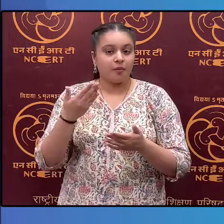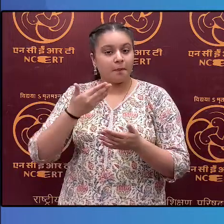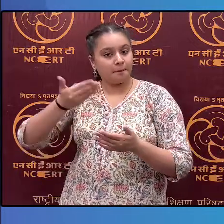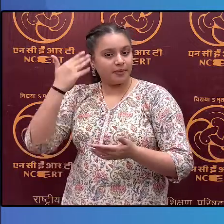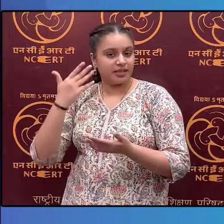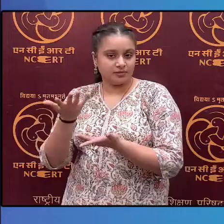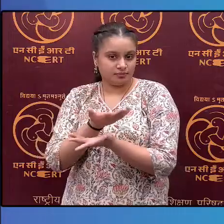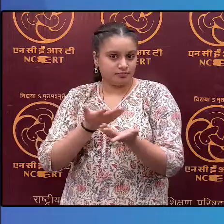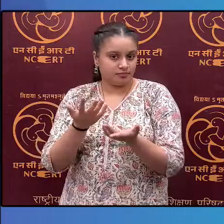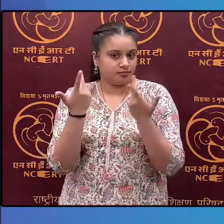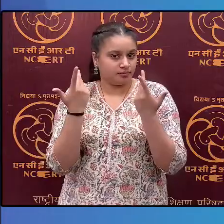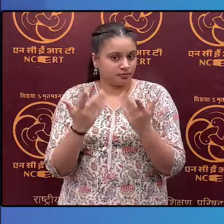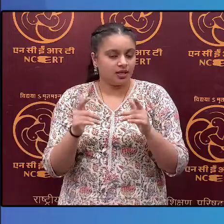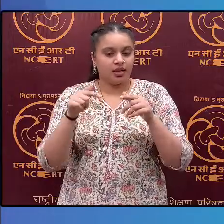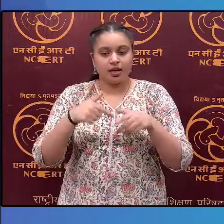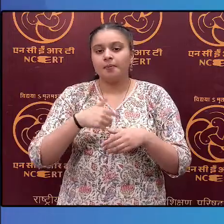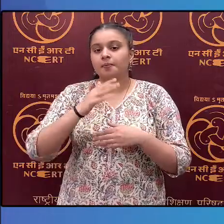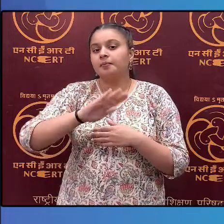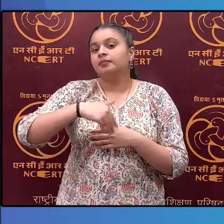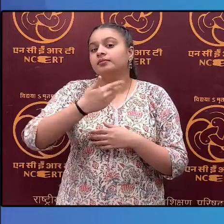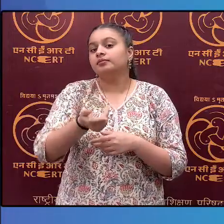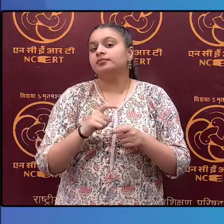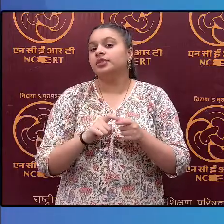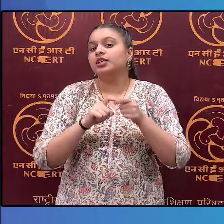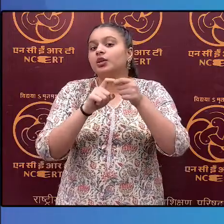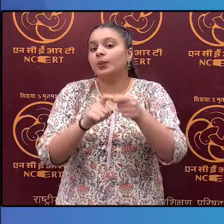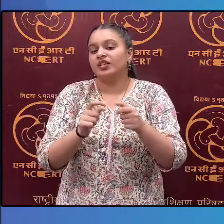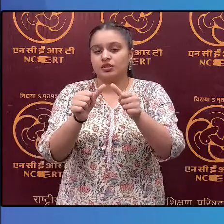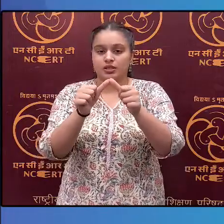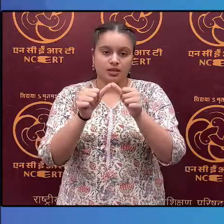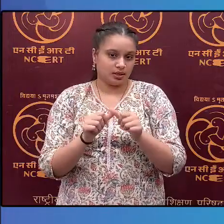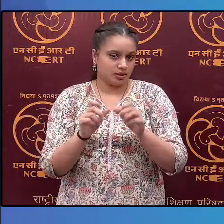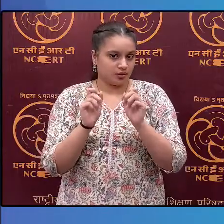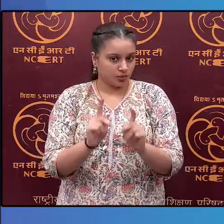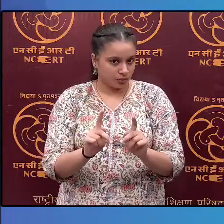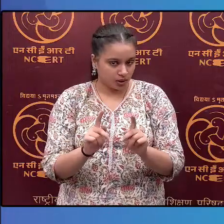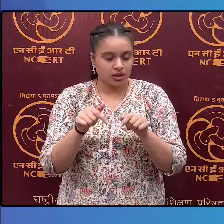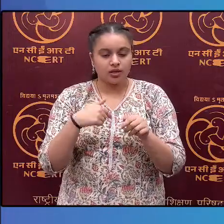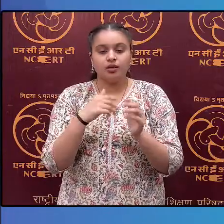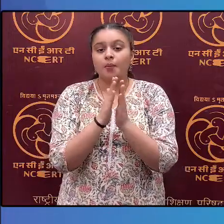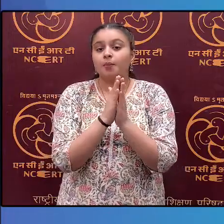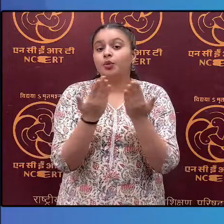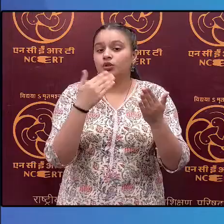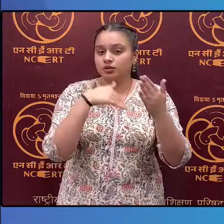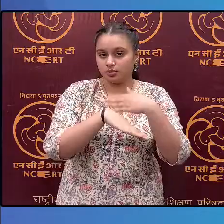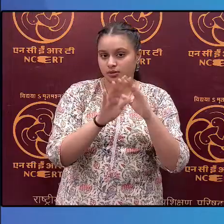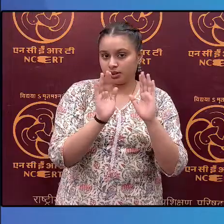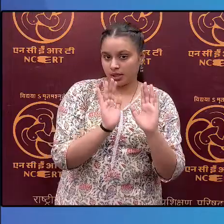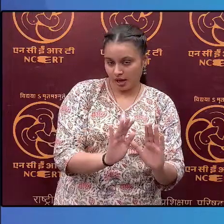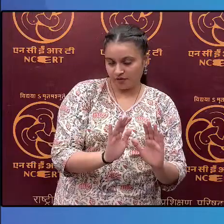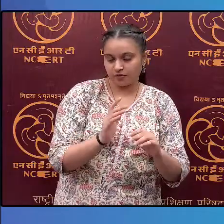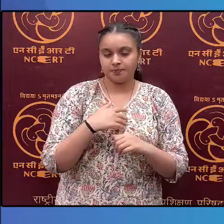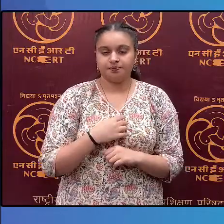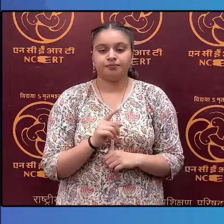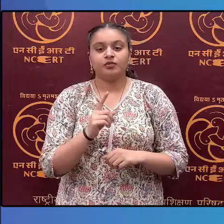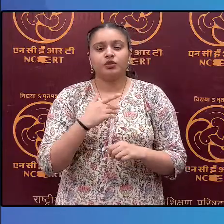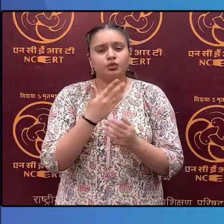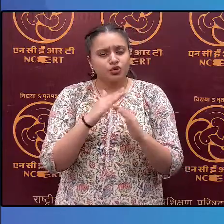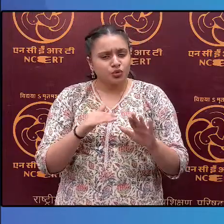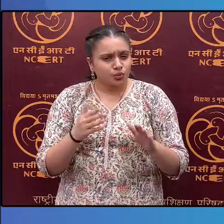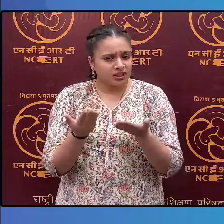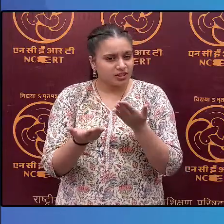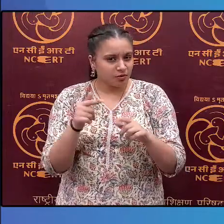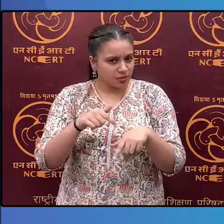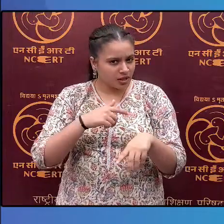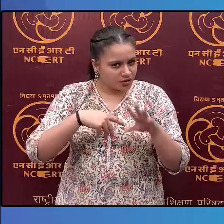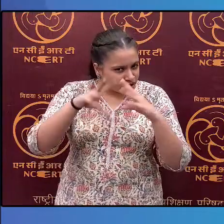Now, ma'am, we will move to our question answer session that are given in the books itself. So our learners going to learn about some questions